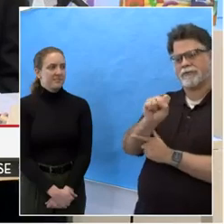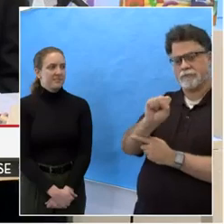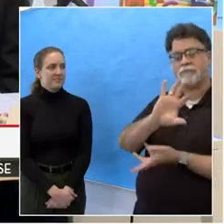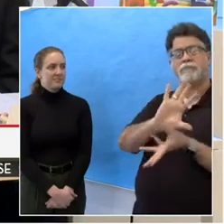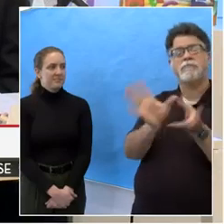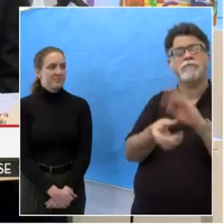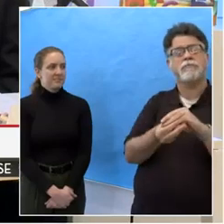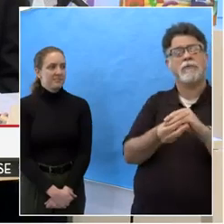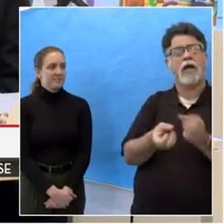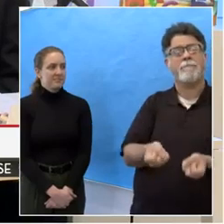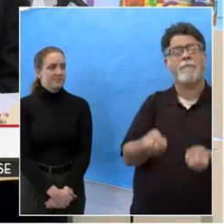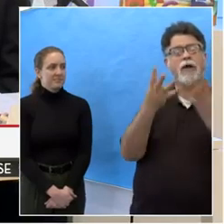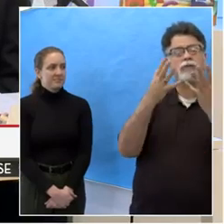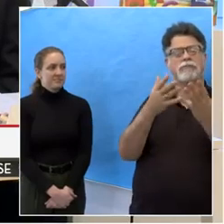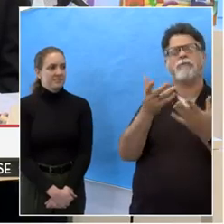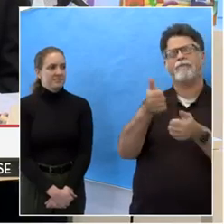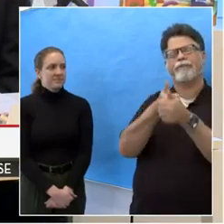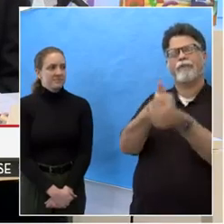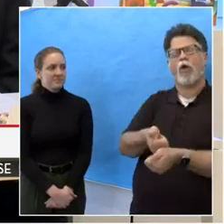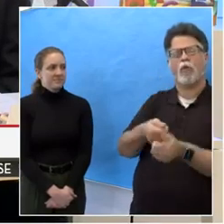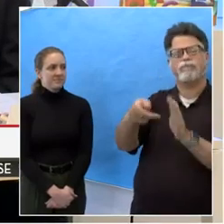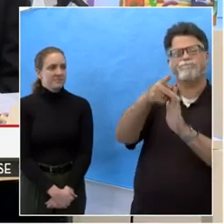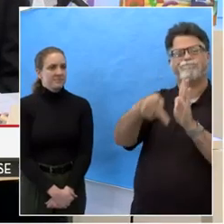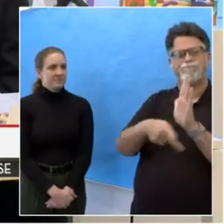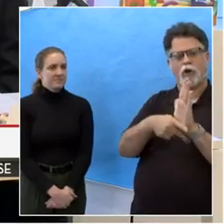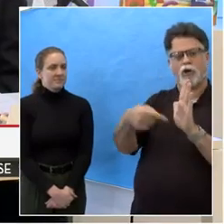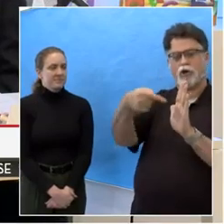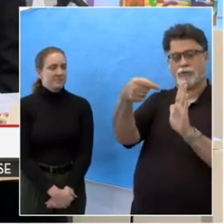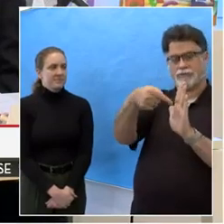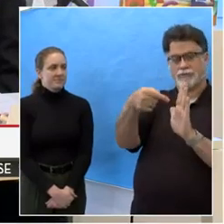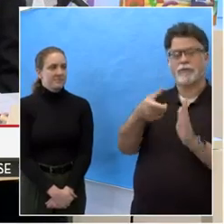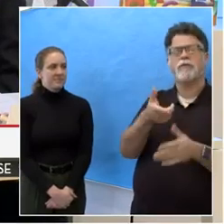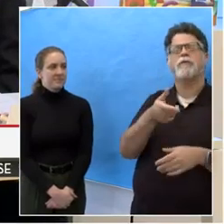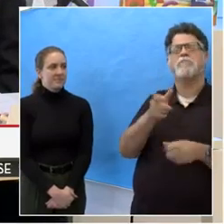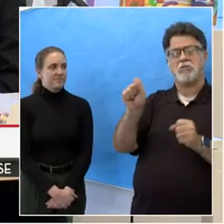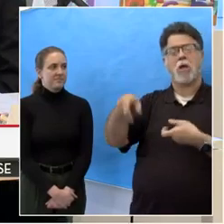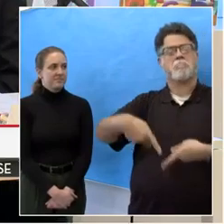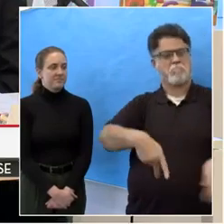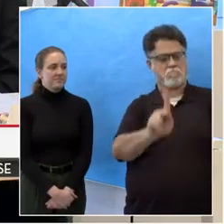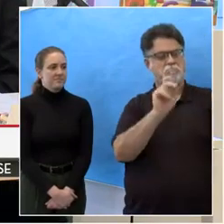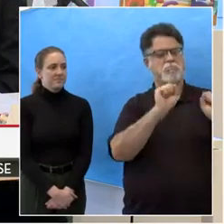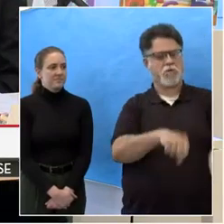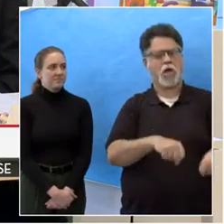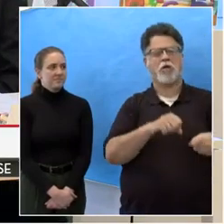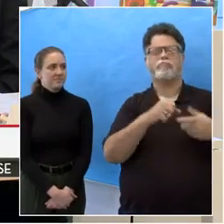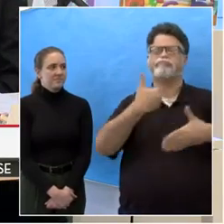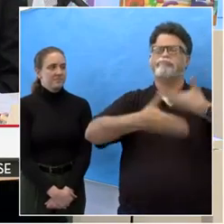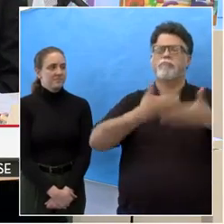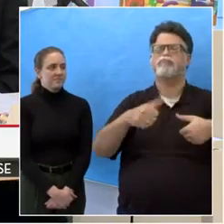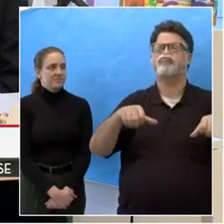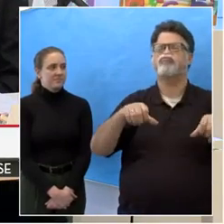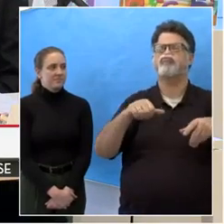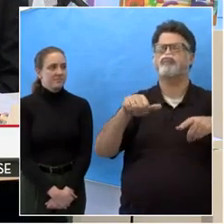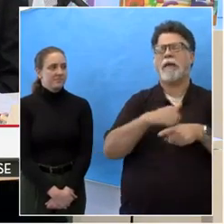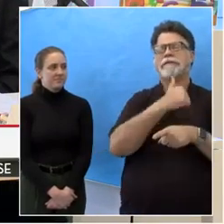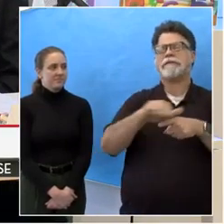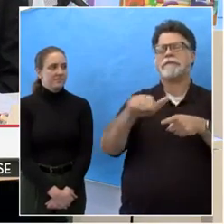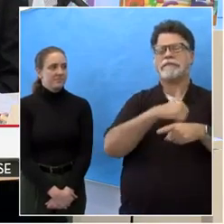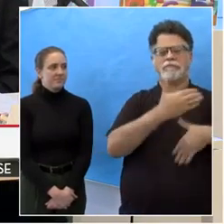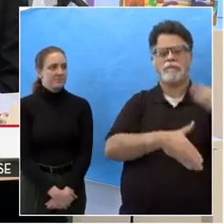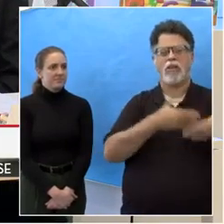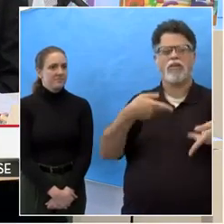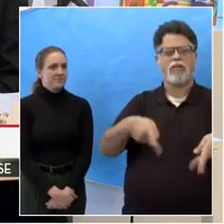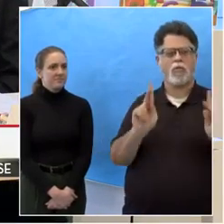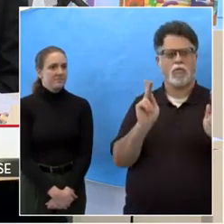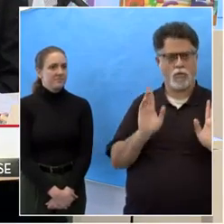allow each of those schools to do what they are uniquely positioned to do, and that there is some consistency and foundation in terms of what we're